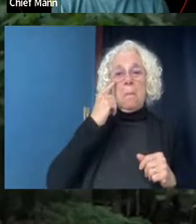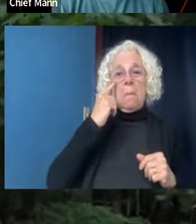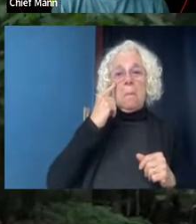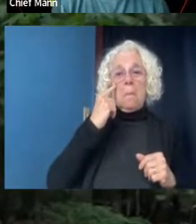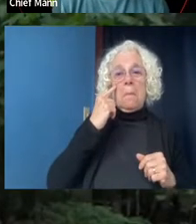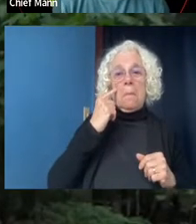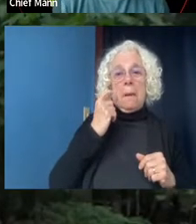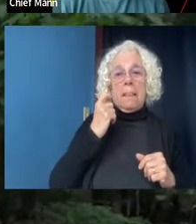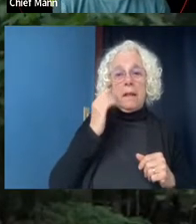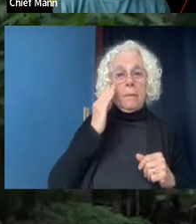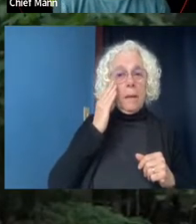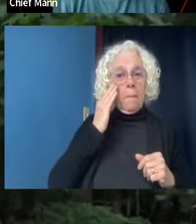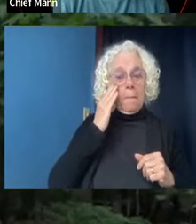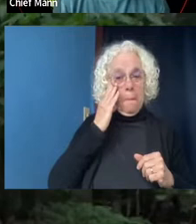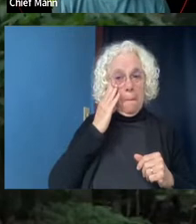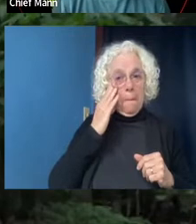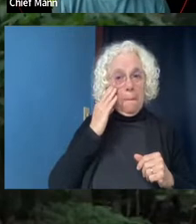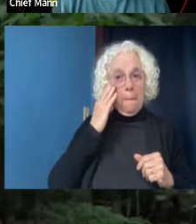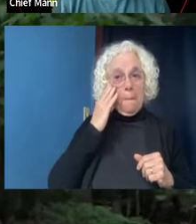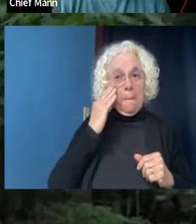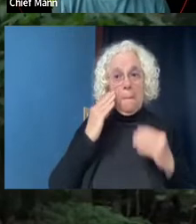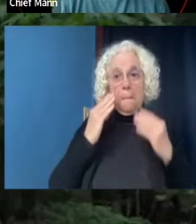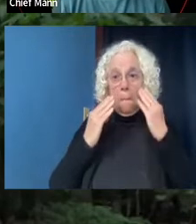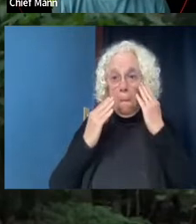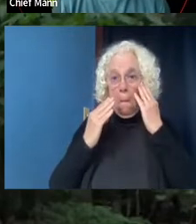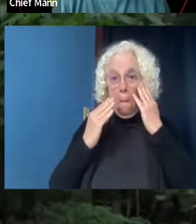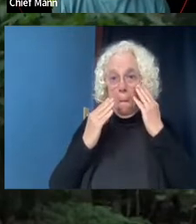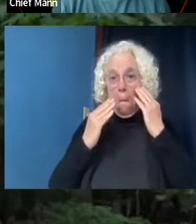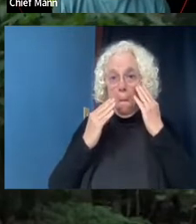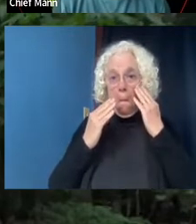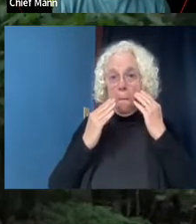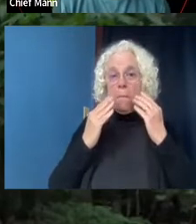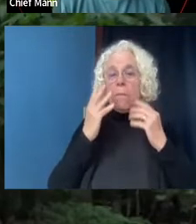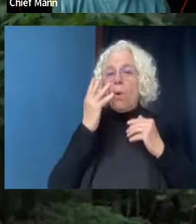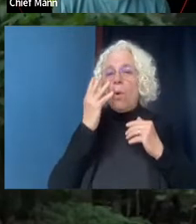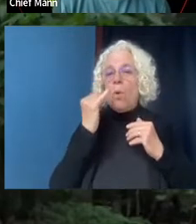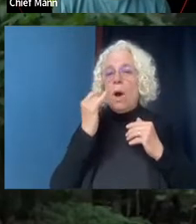And those are the memories that we carry,